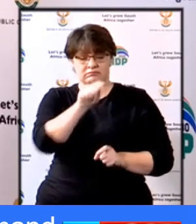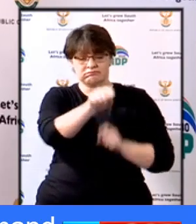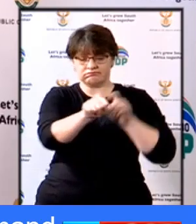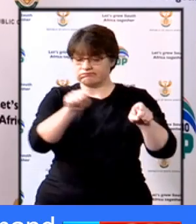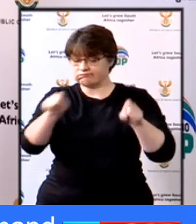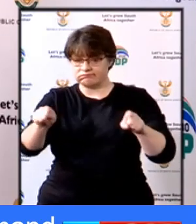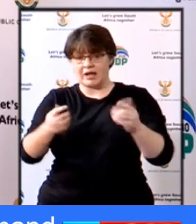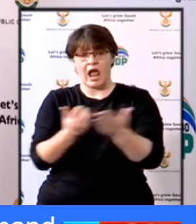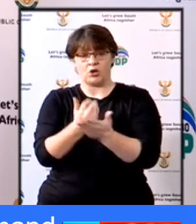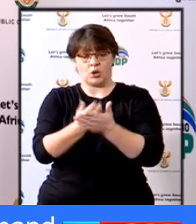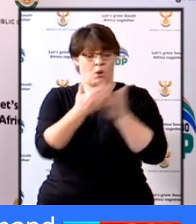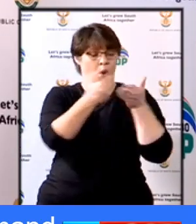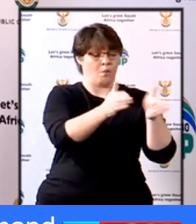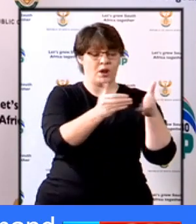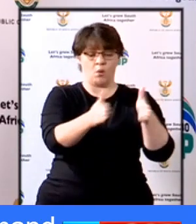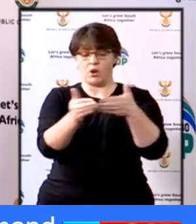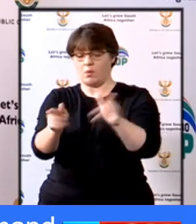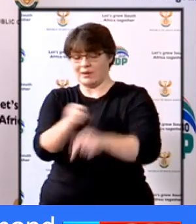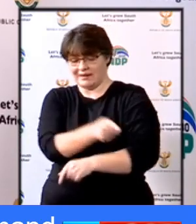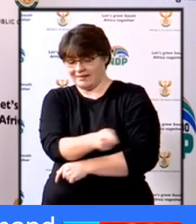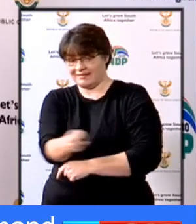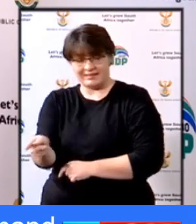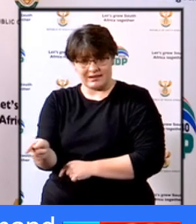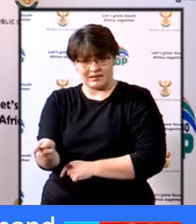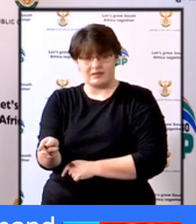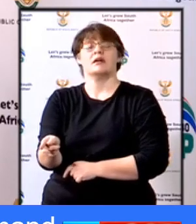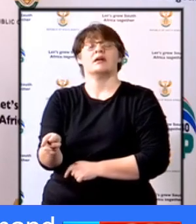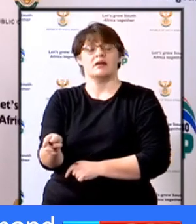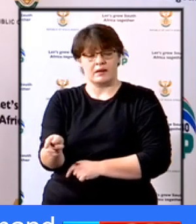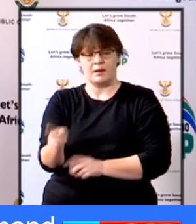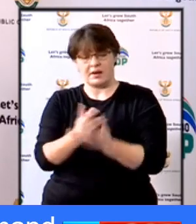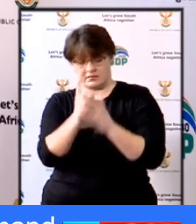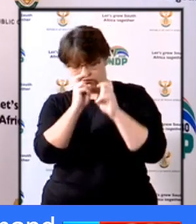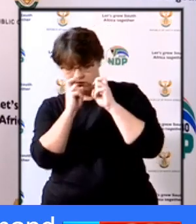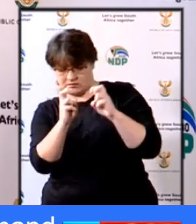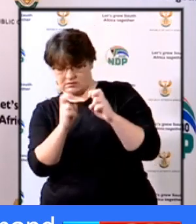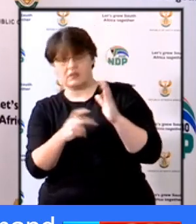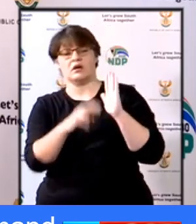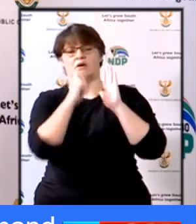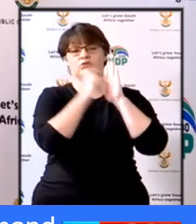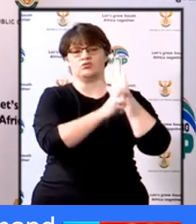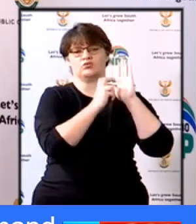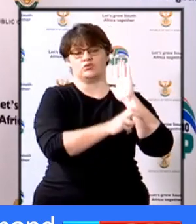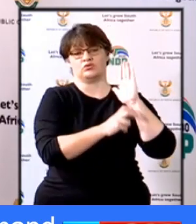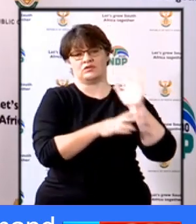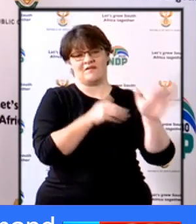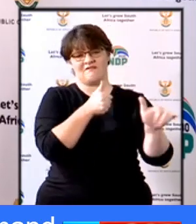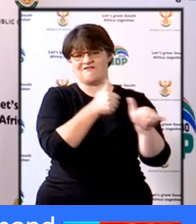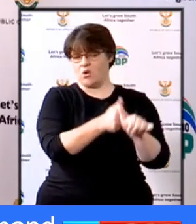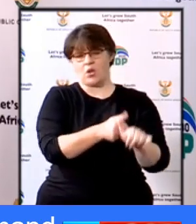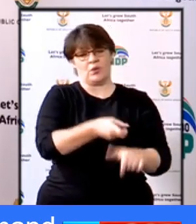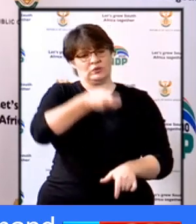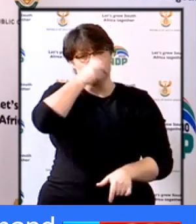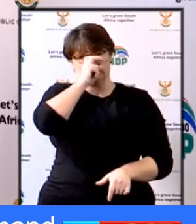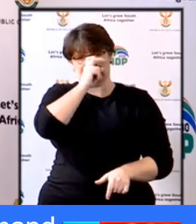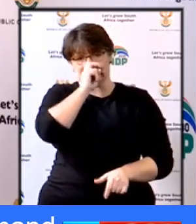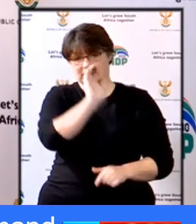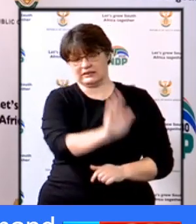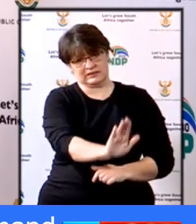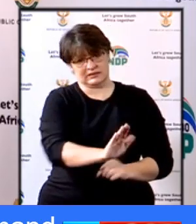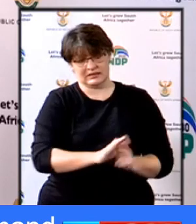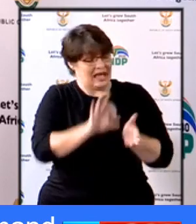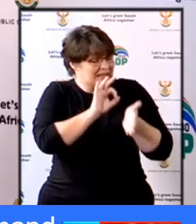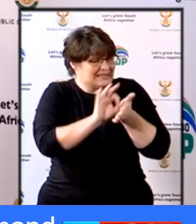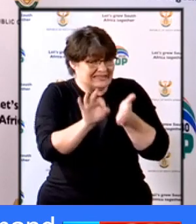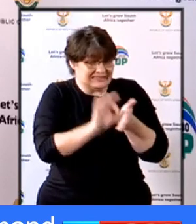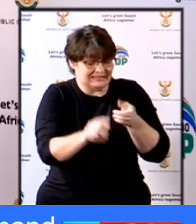economy must pay attention to strict health,